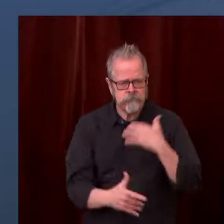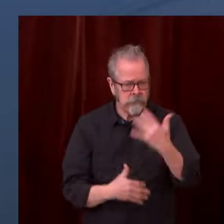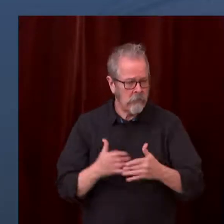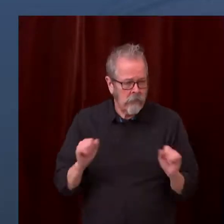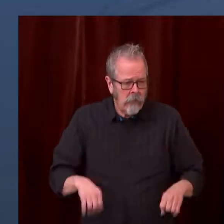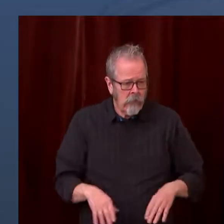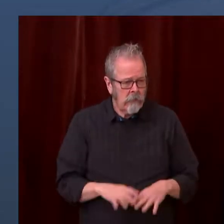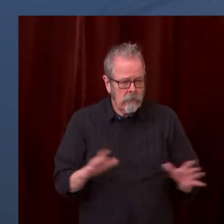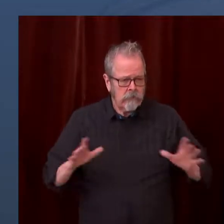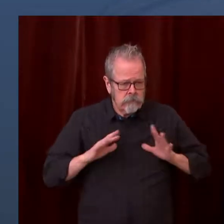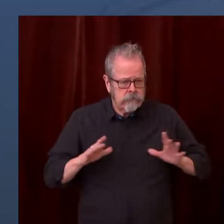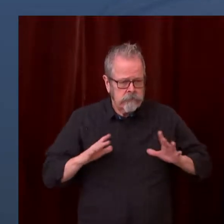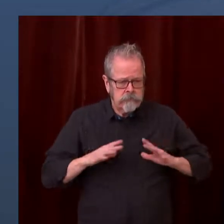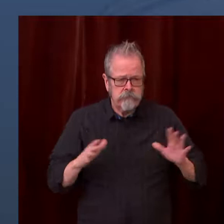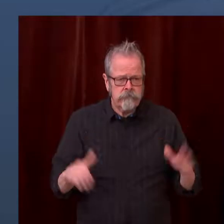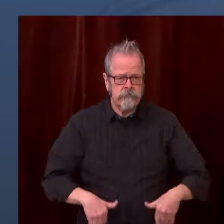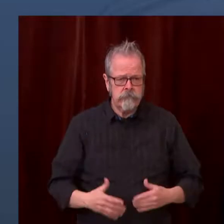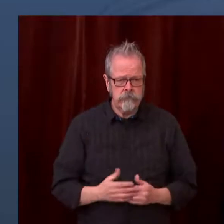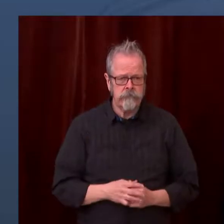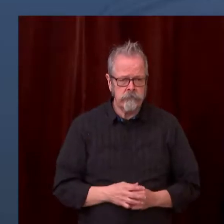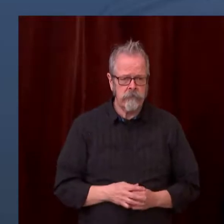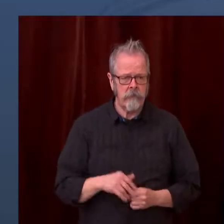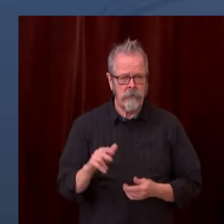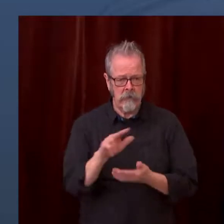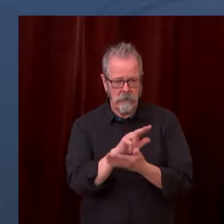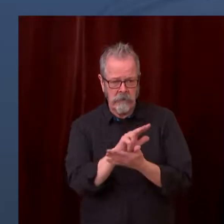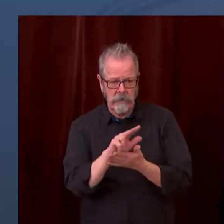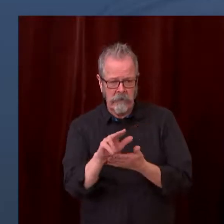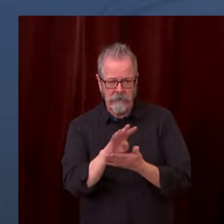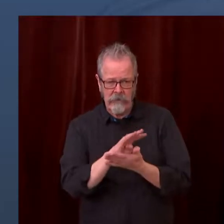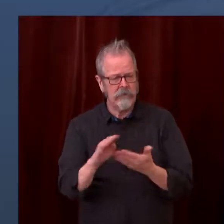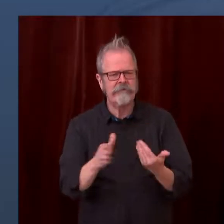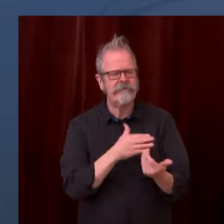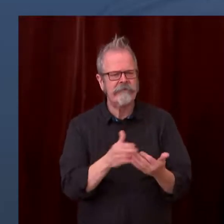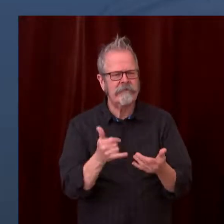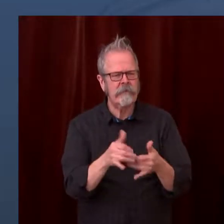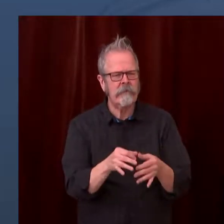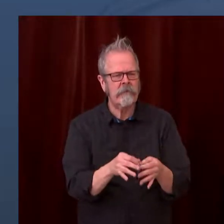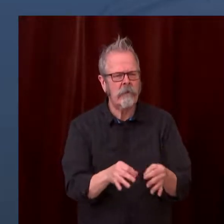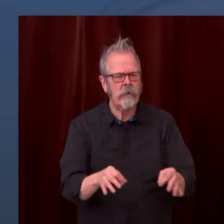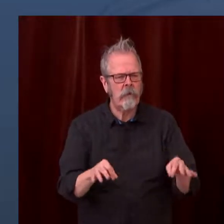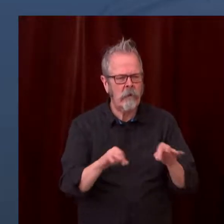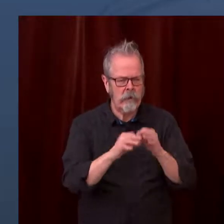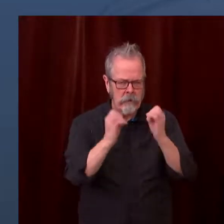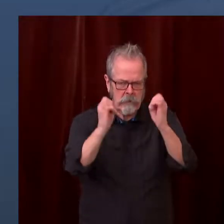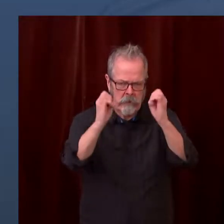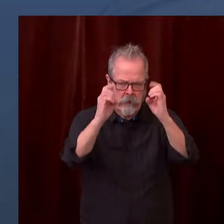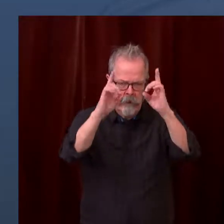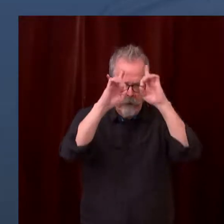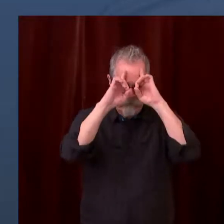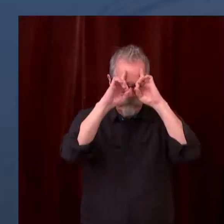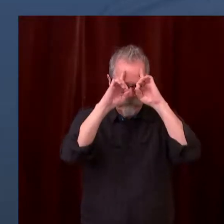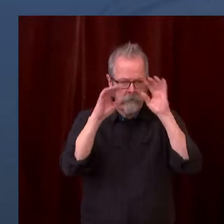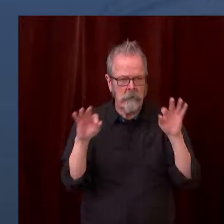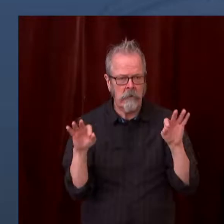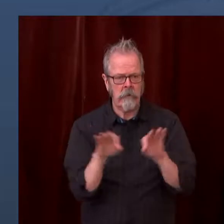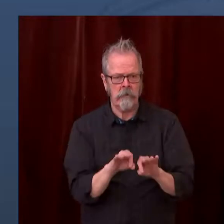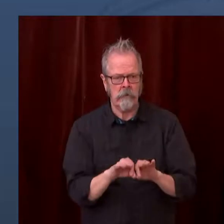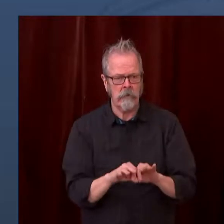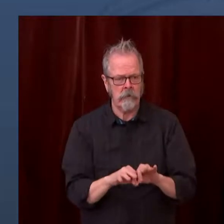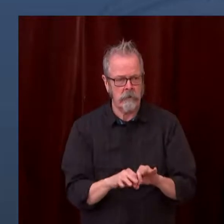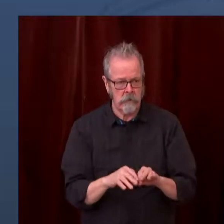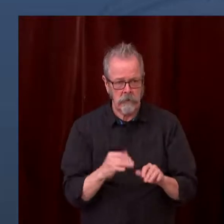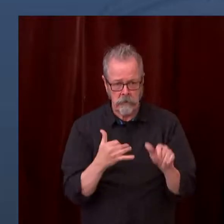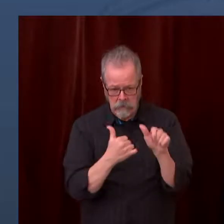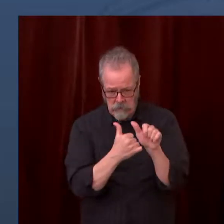8th grader doesn't get back in their life. So yes, we do have that expectation, and we are asking people to dig